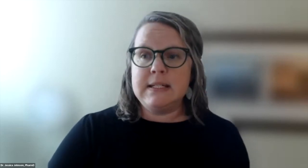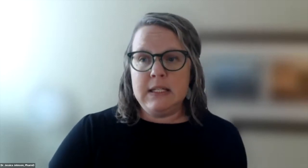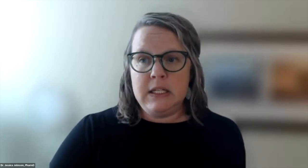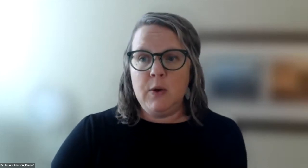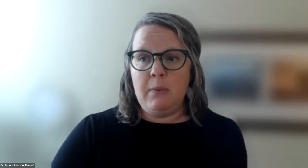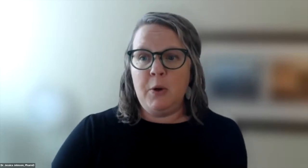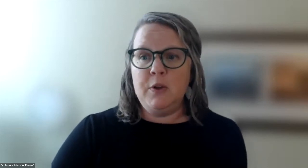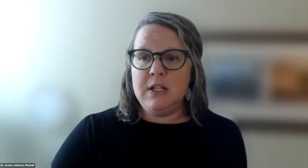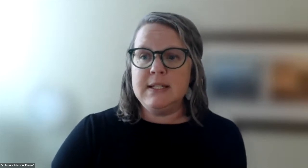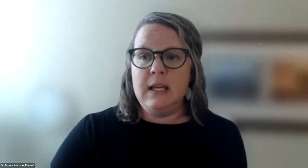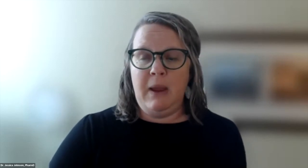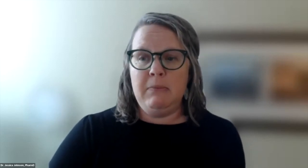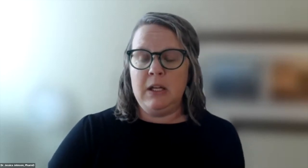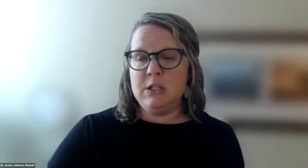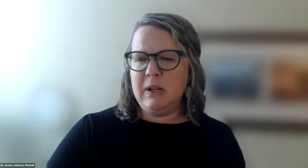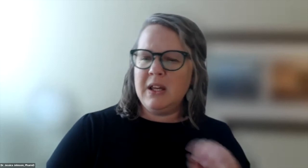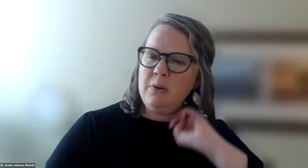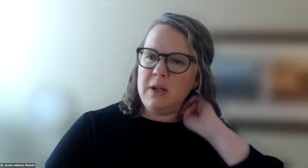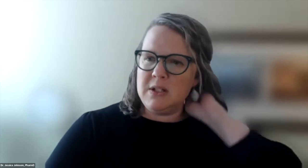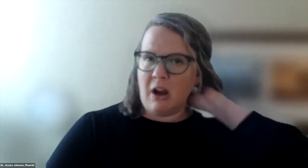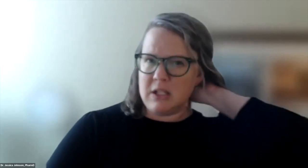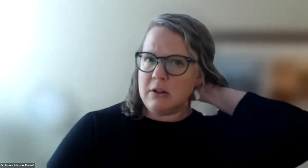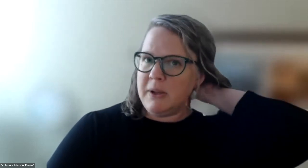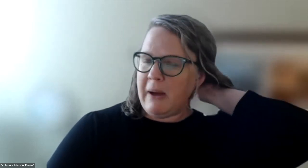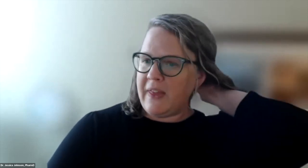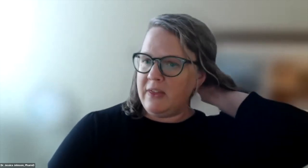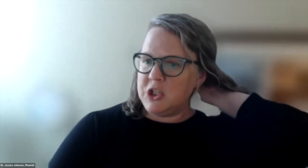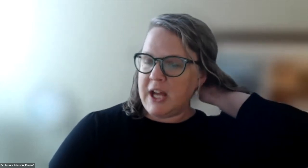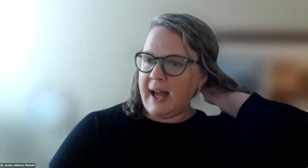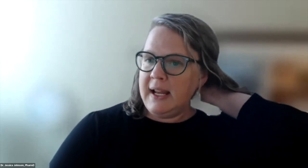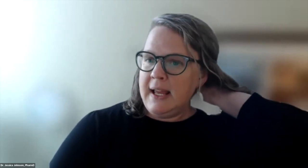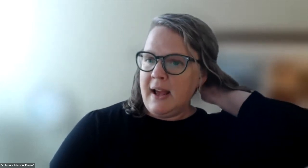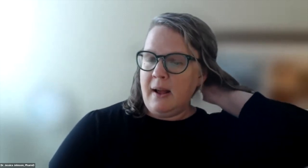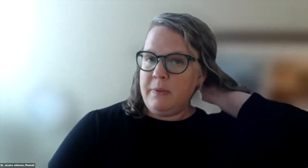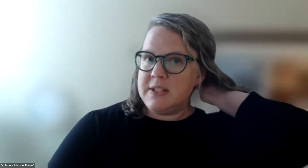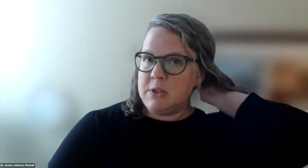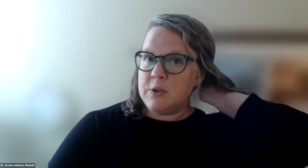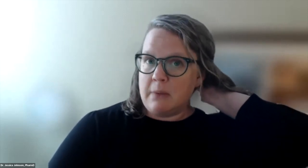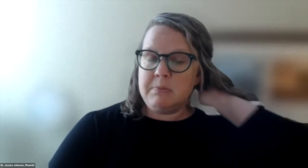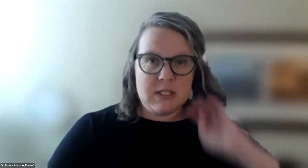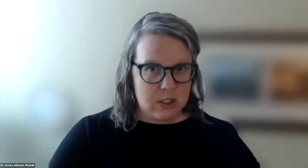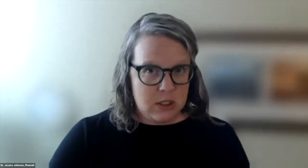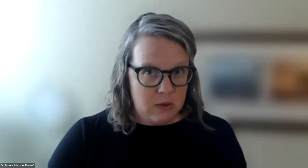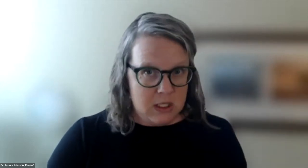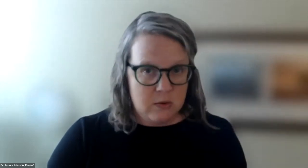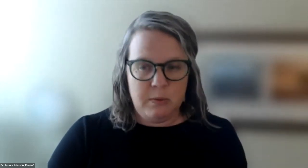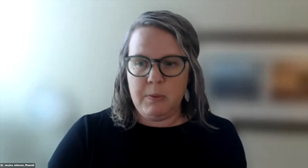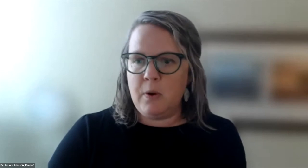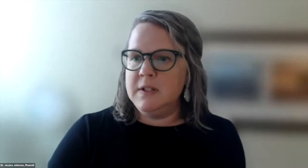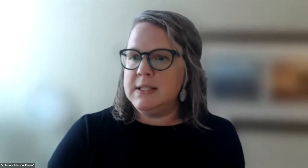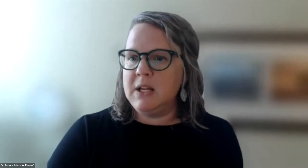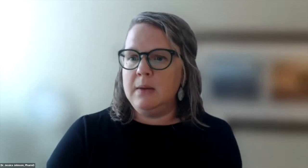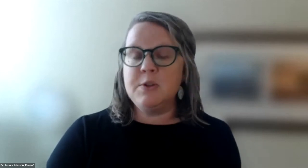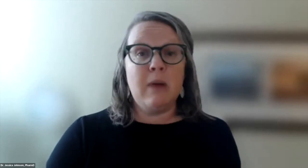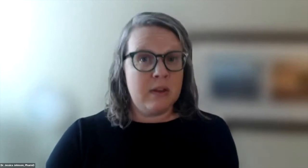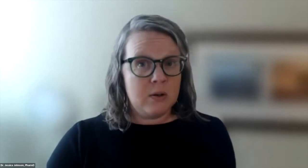to discontinue MOUD to seek pain management. I think we talked a little bit about that in the chat. There's some dose optimization that we can do with